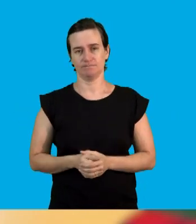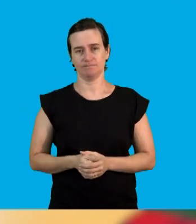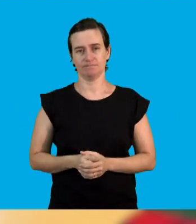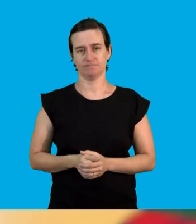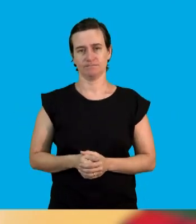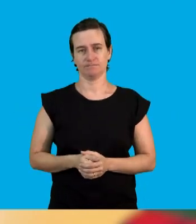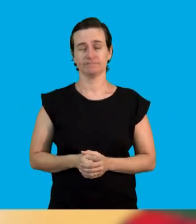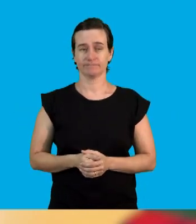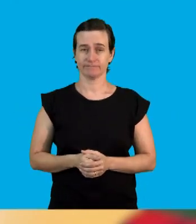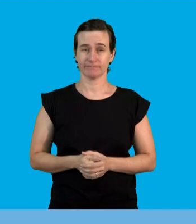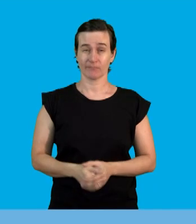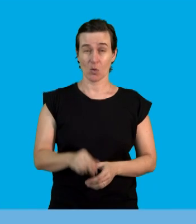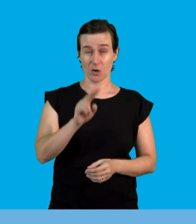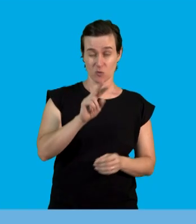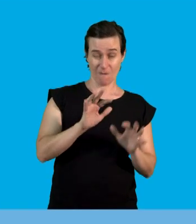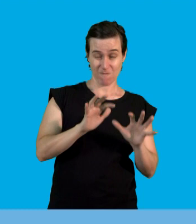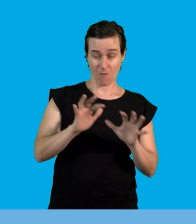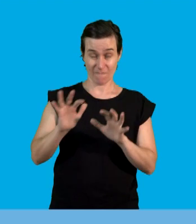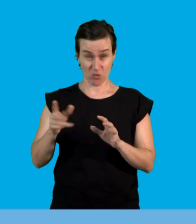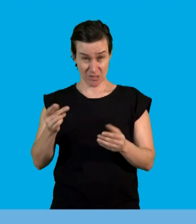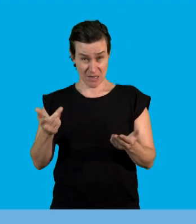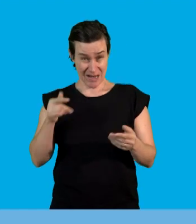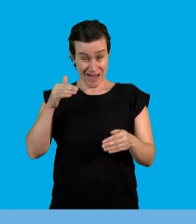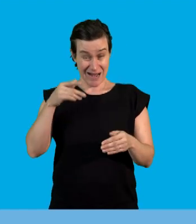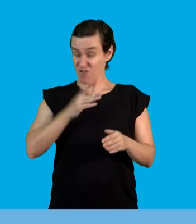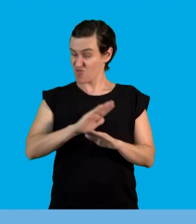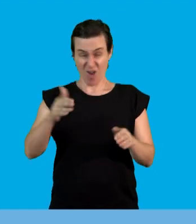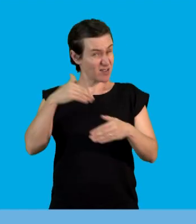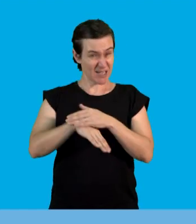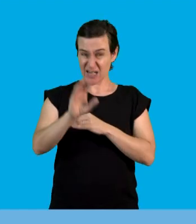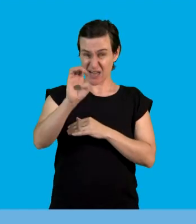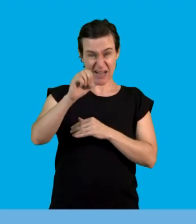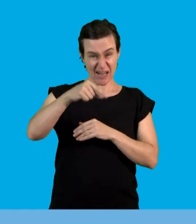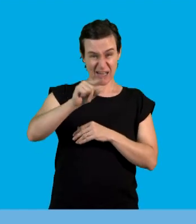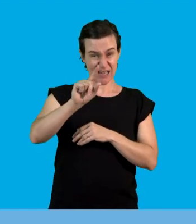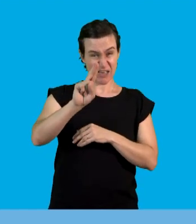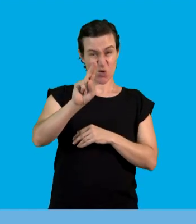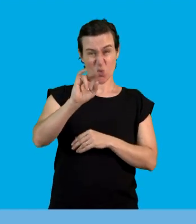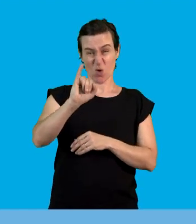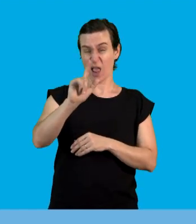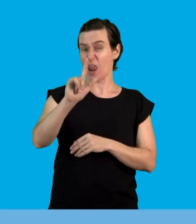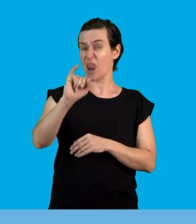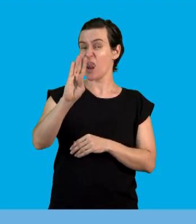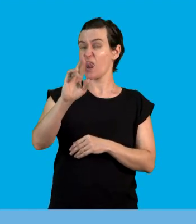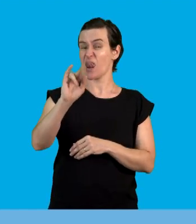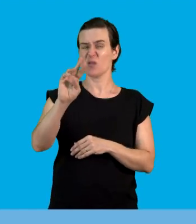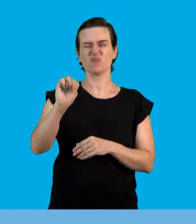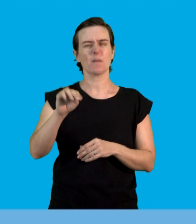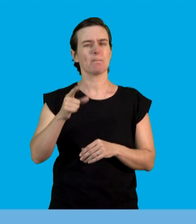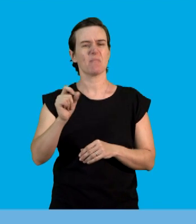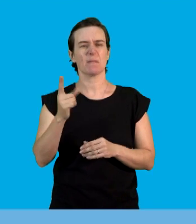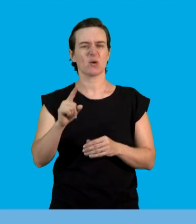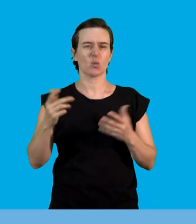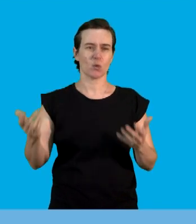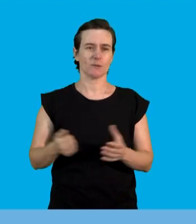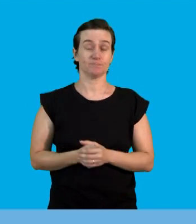out. Now, when the two forces are not in equilibrium, what then happens? So let's now say one team in a